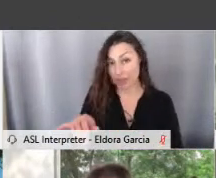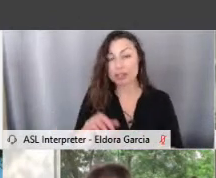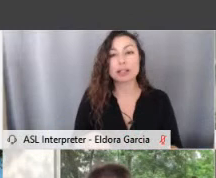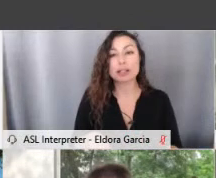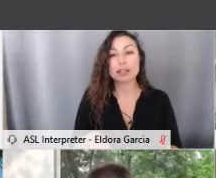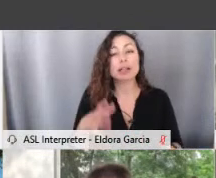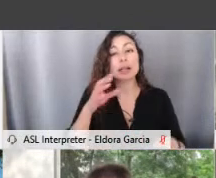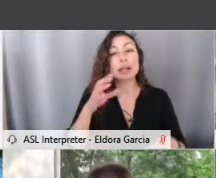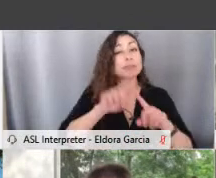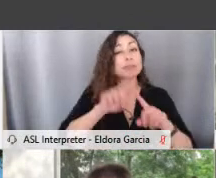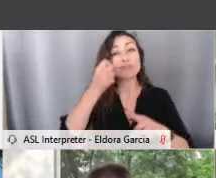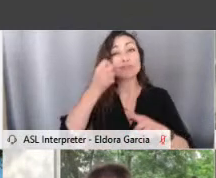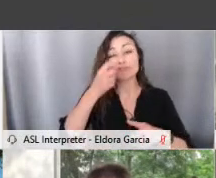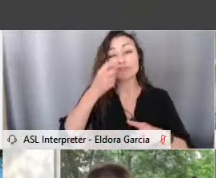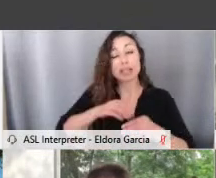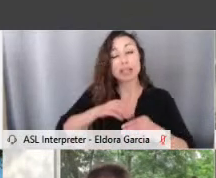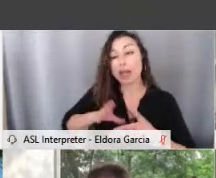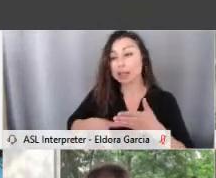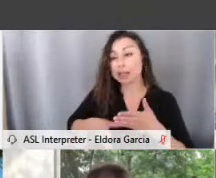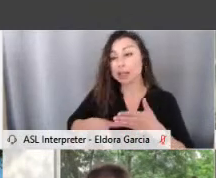But in the end,